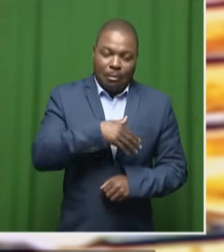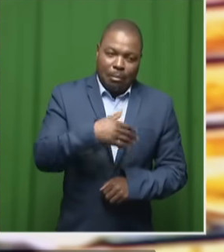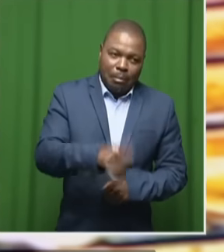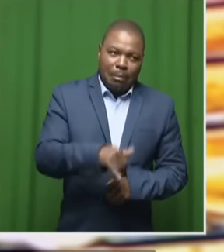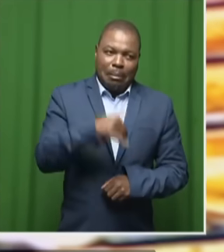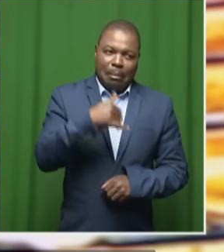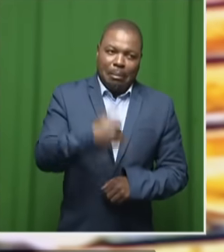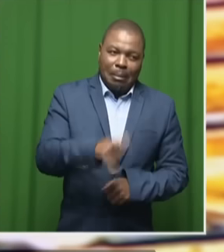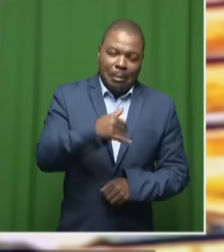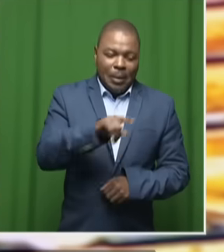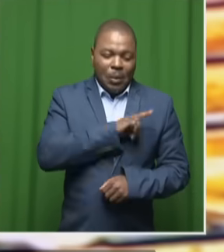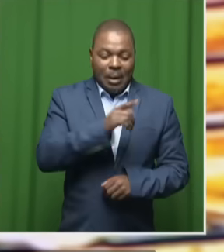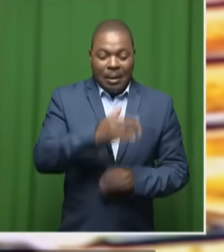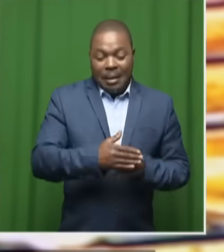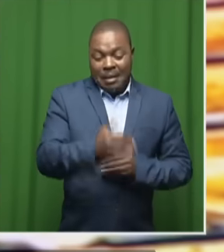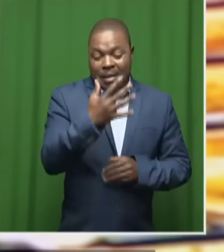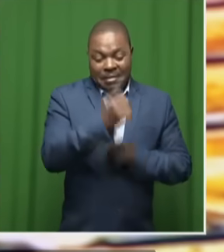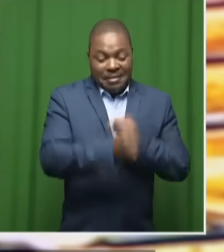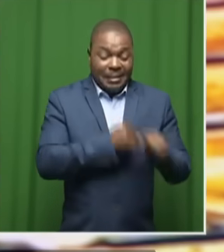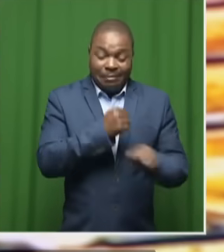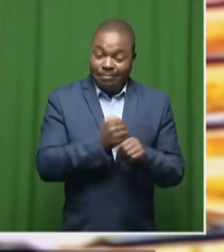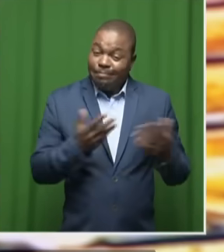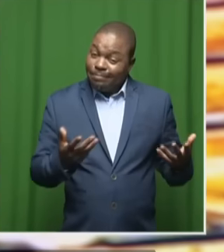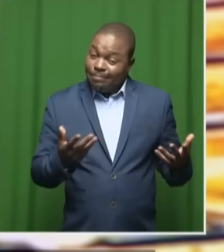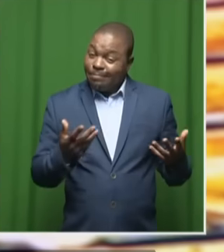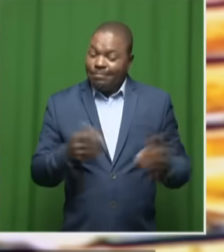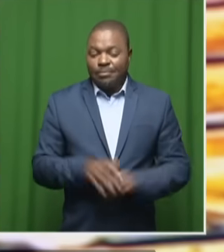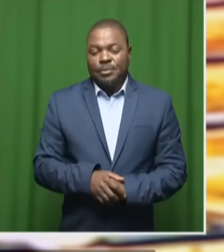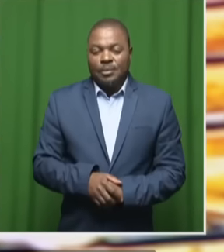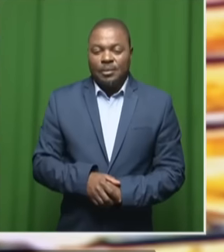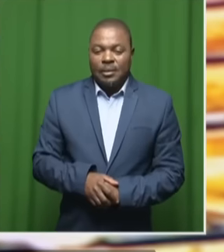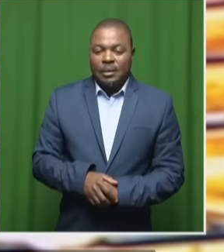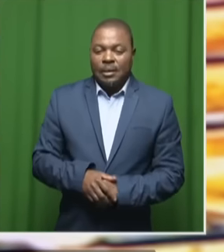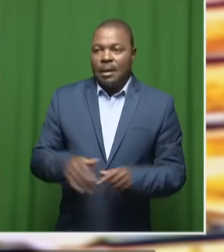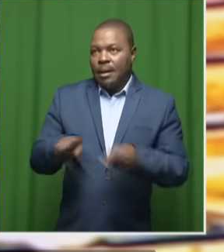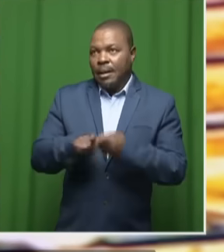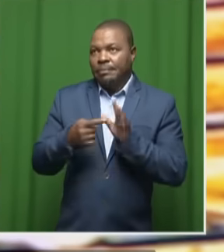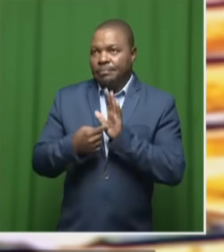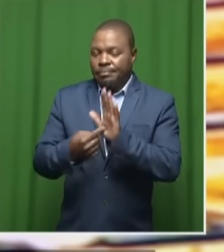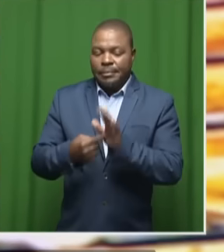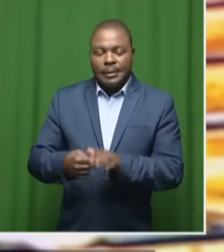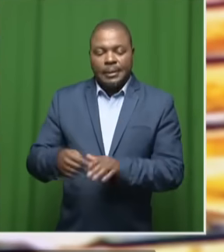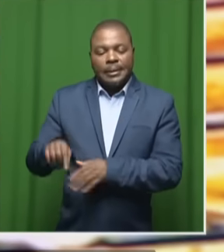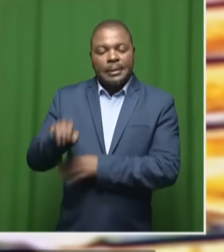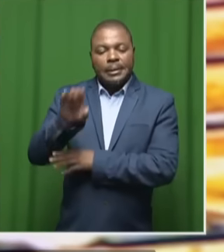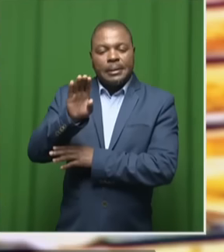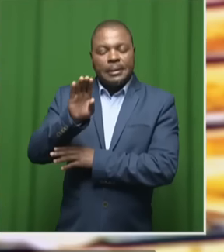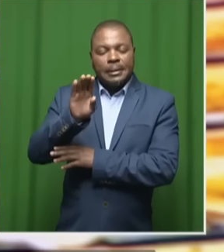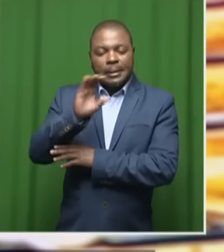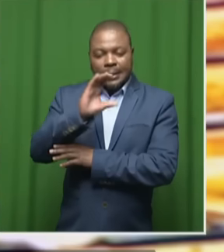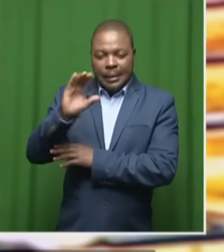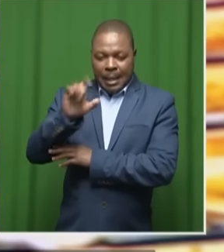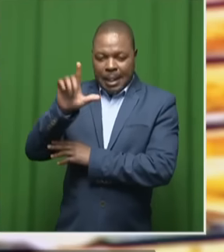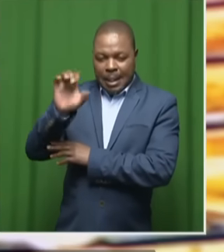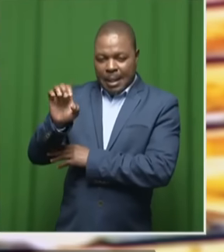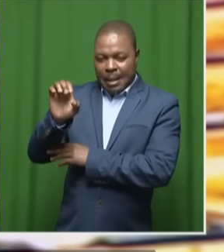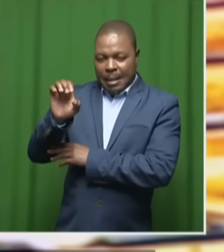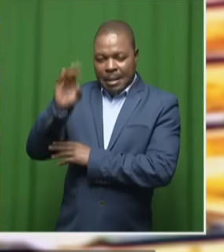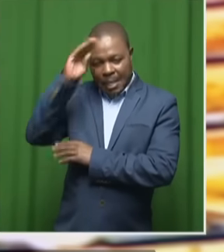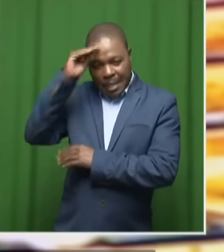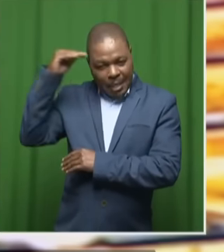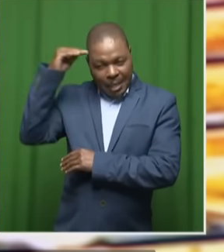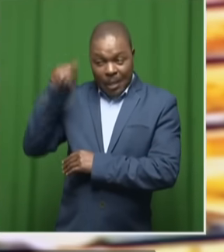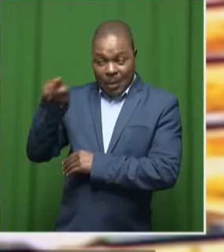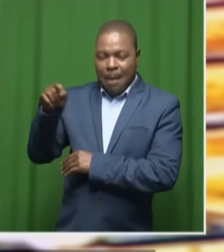throughout the next 5 years. So you've got Begitele, for example, who's going out, the Minister of